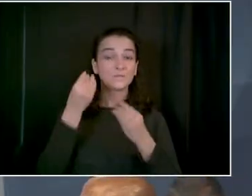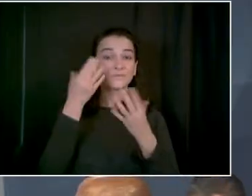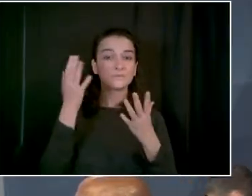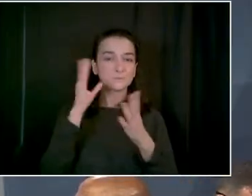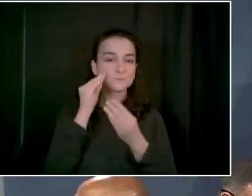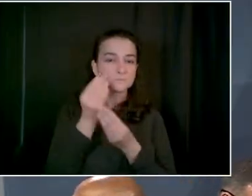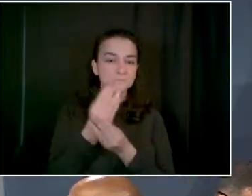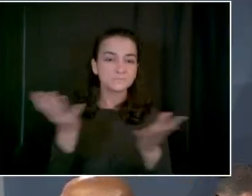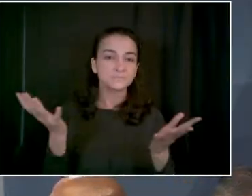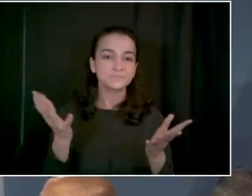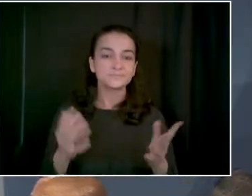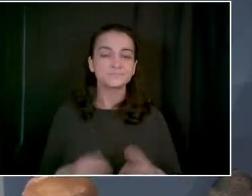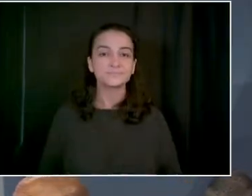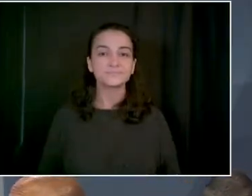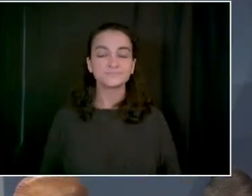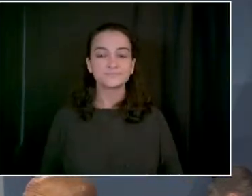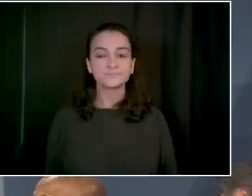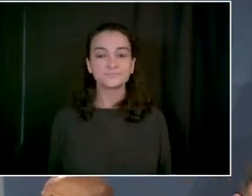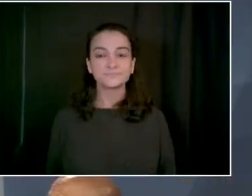up, please? The second car,